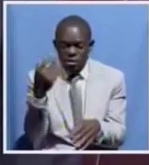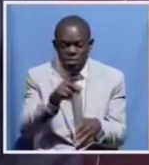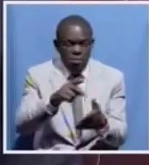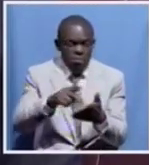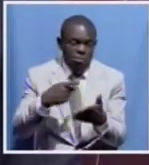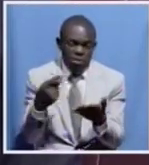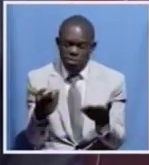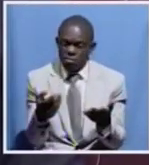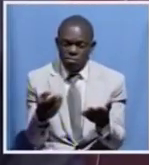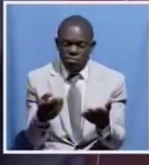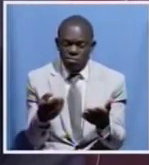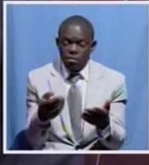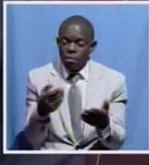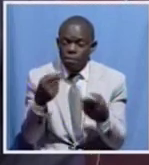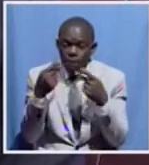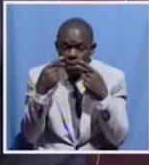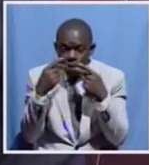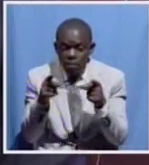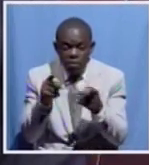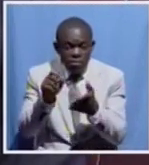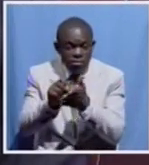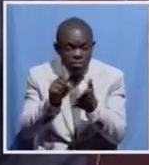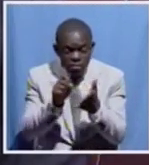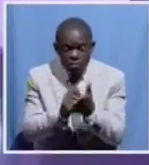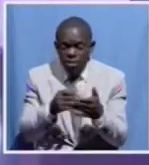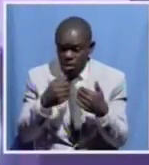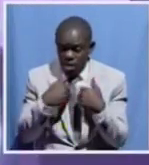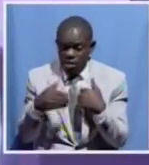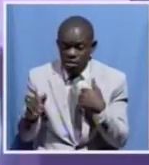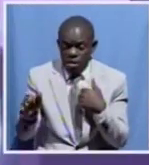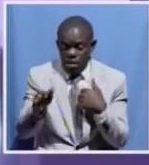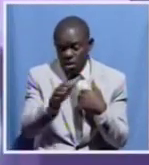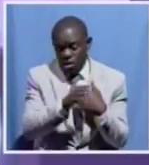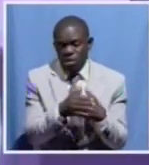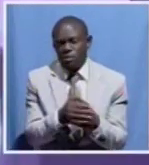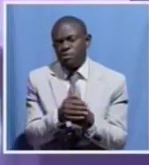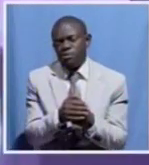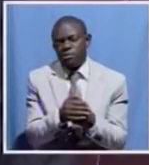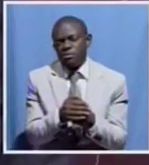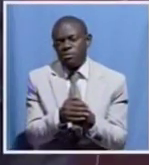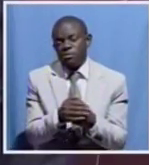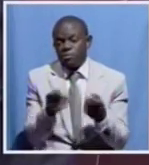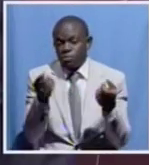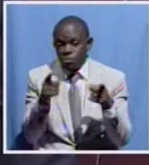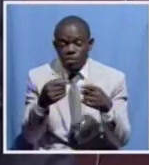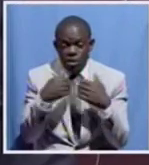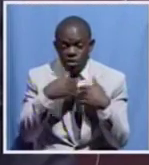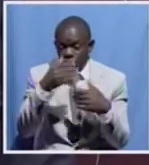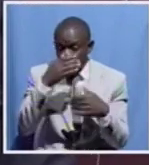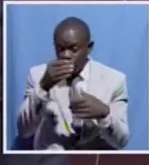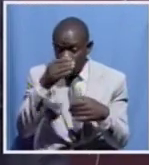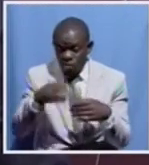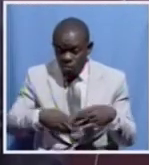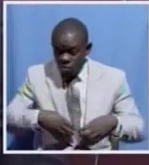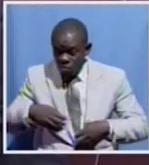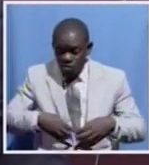that have been made whenever there has been a corrupt allegation. and you know that this is not only happening in